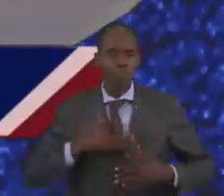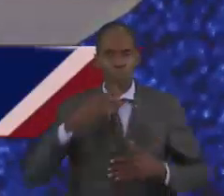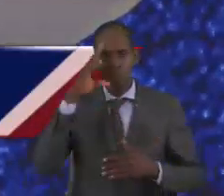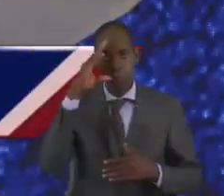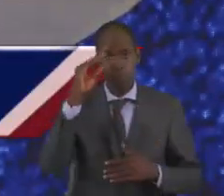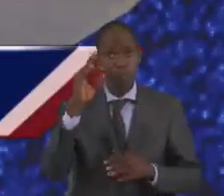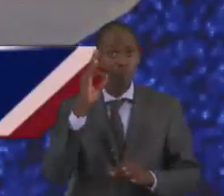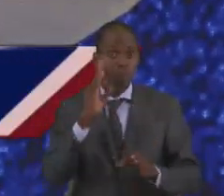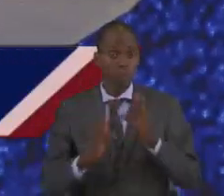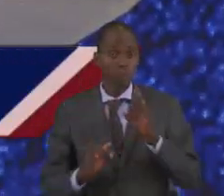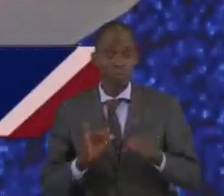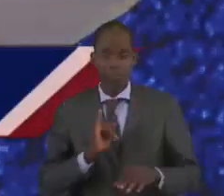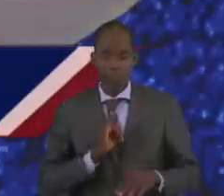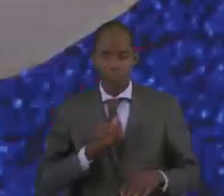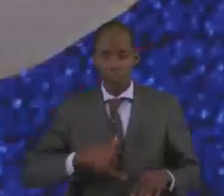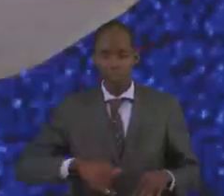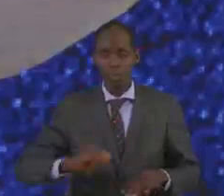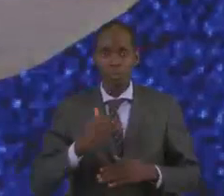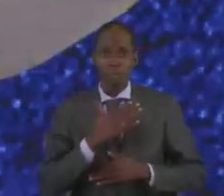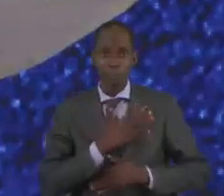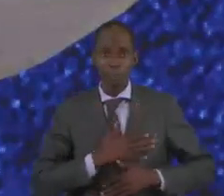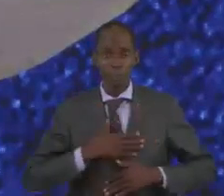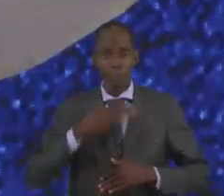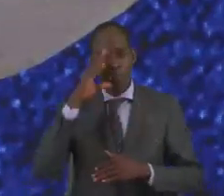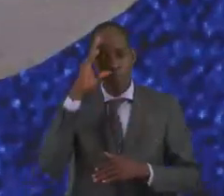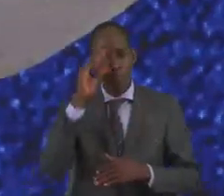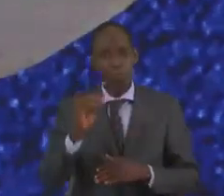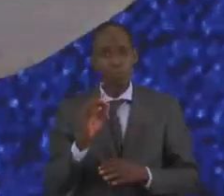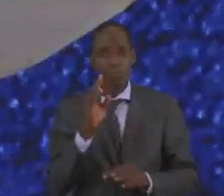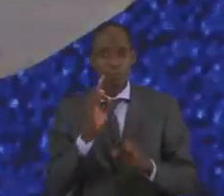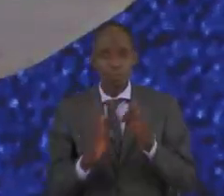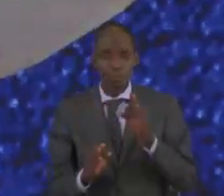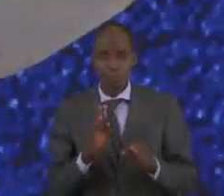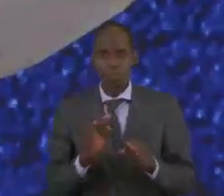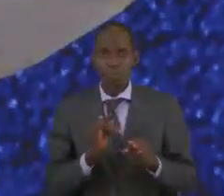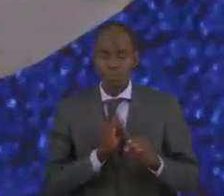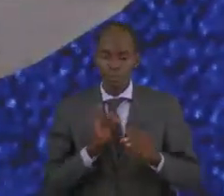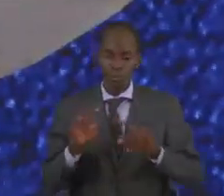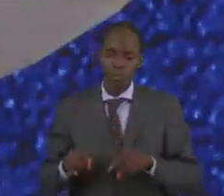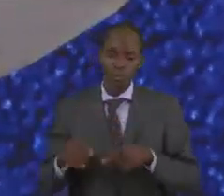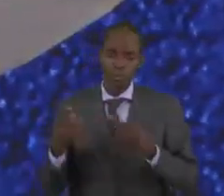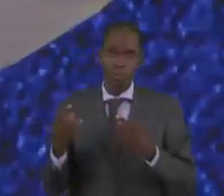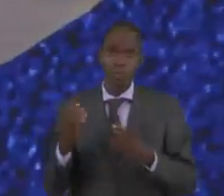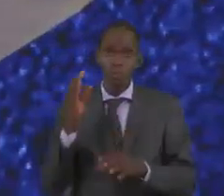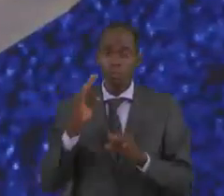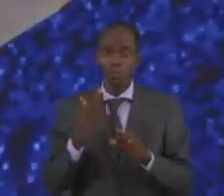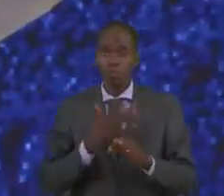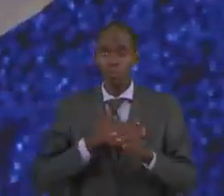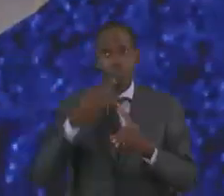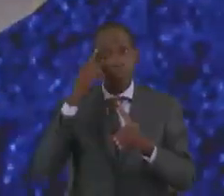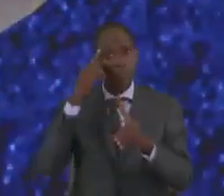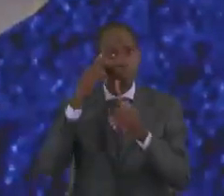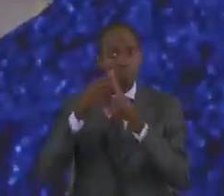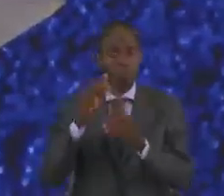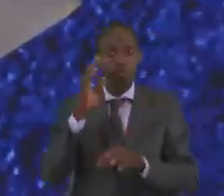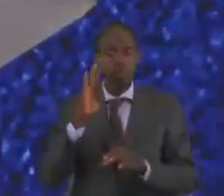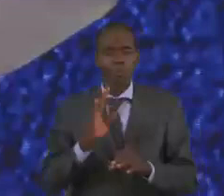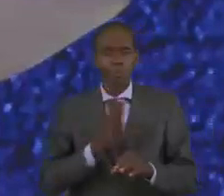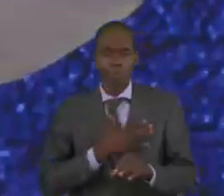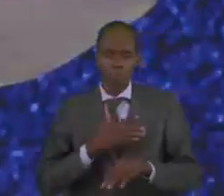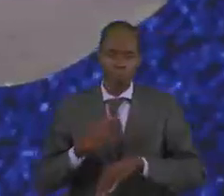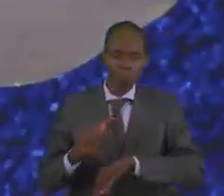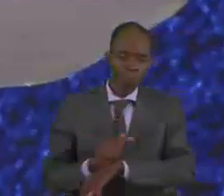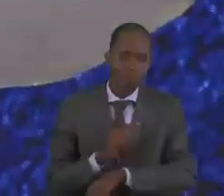if I yet please men, if my goal, if my effort, if